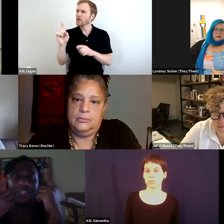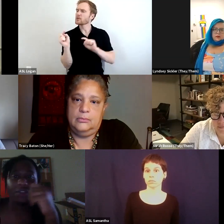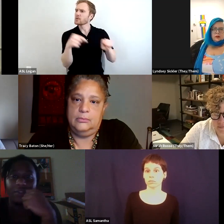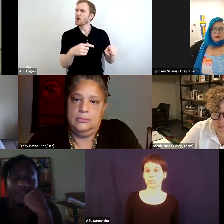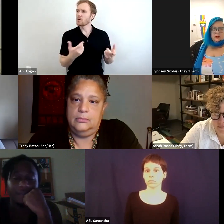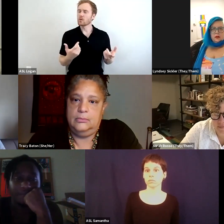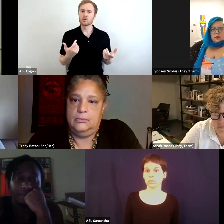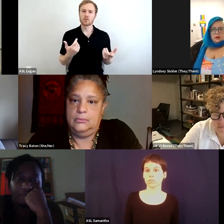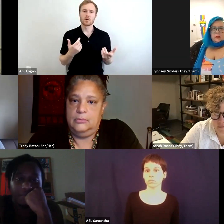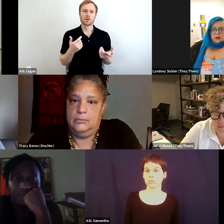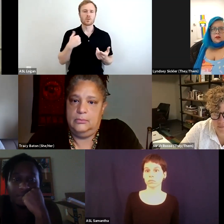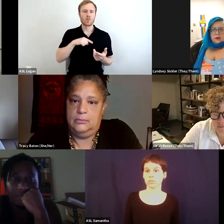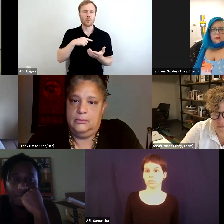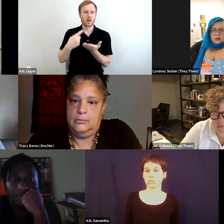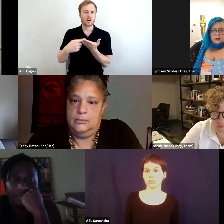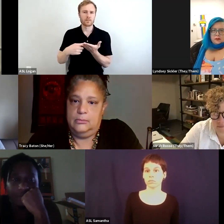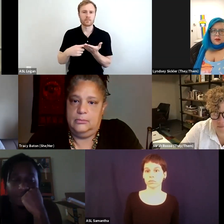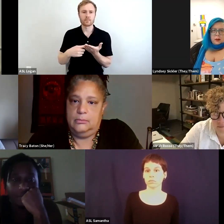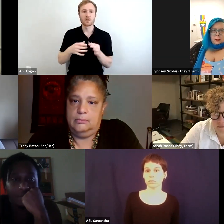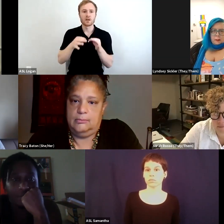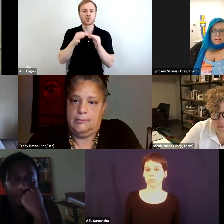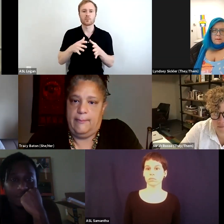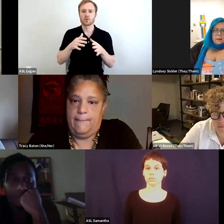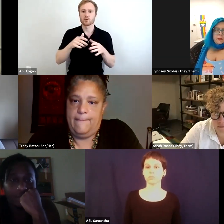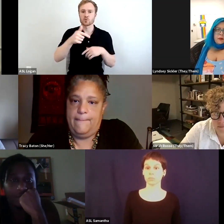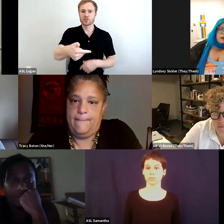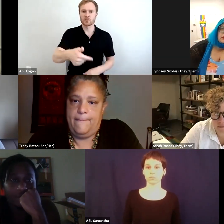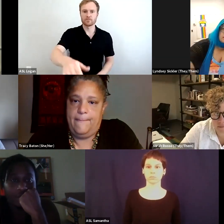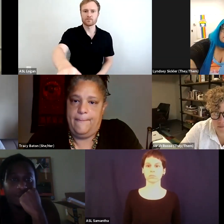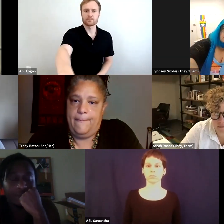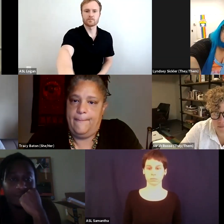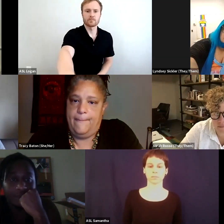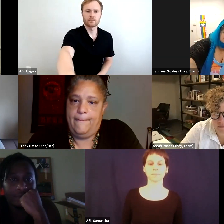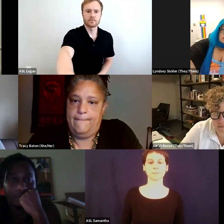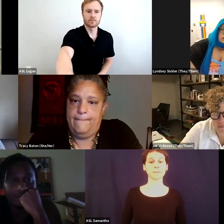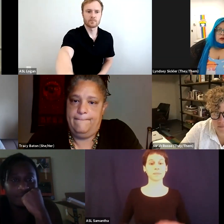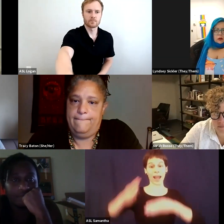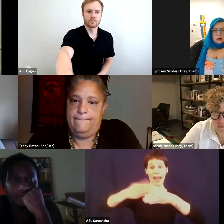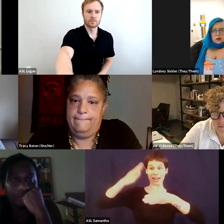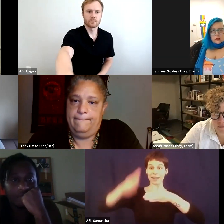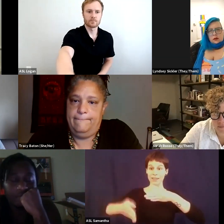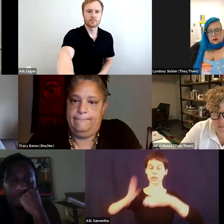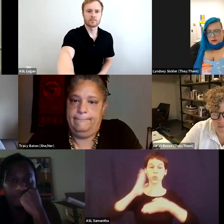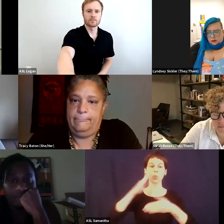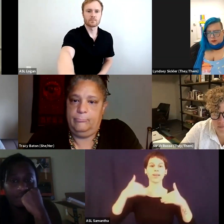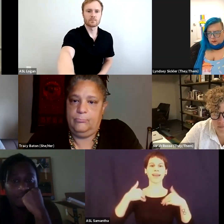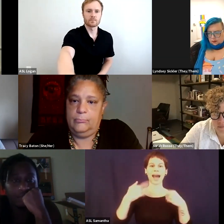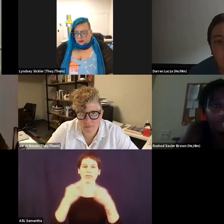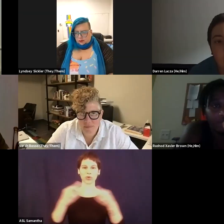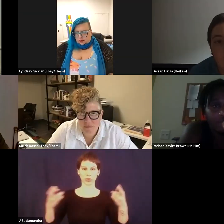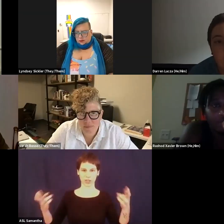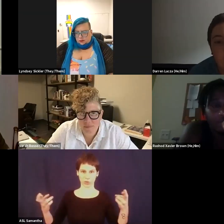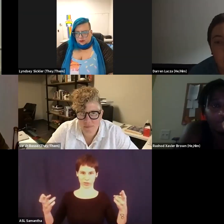within each other. Yeah. And at the end of this, I will have some resources. One of them is